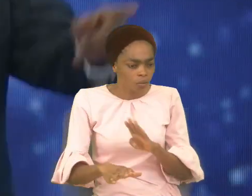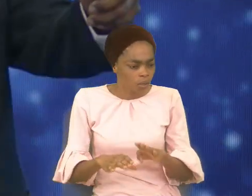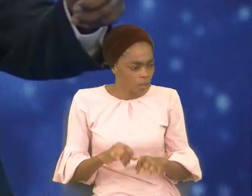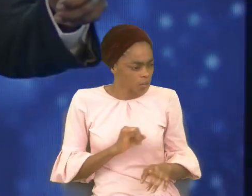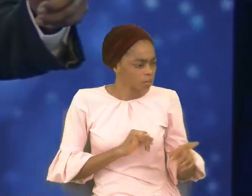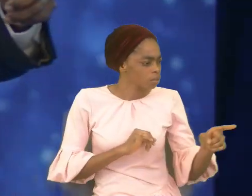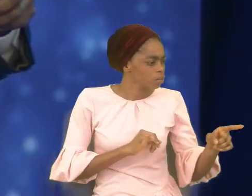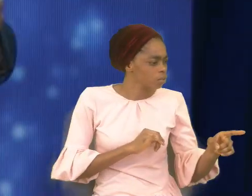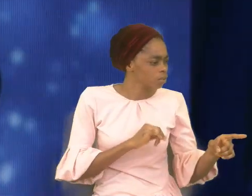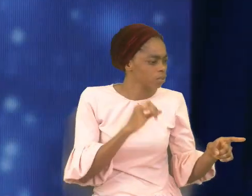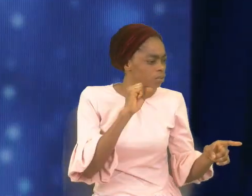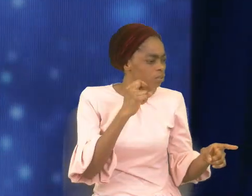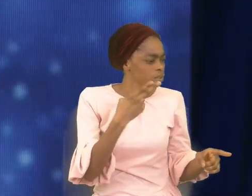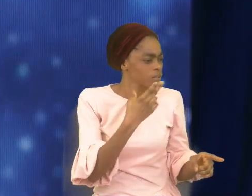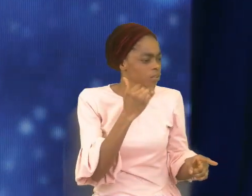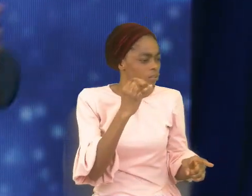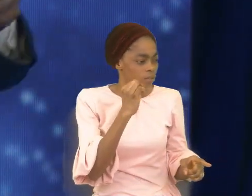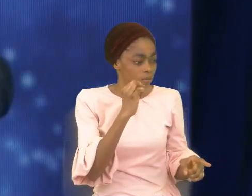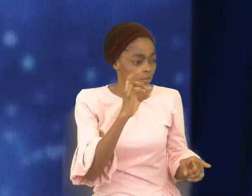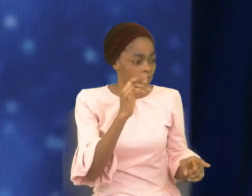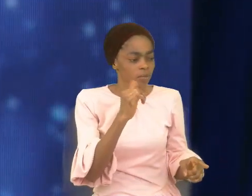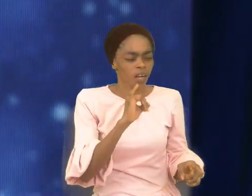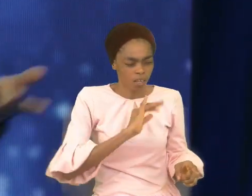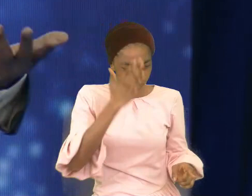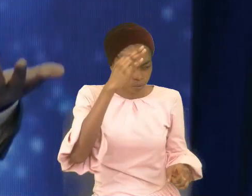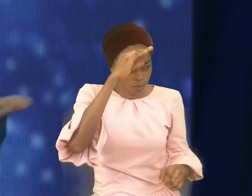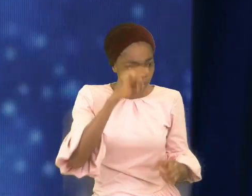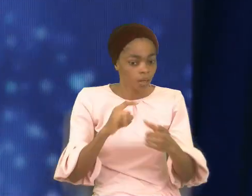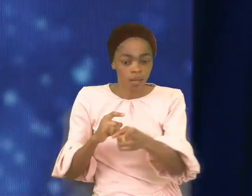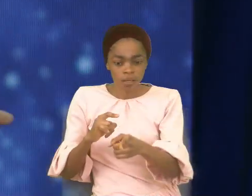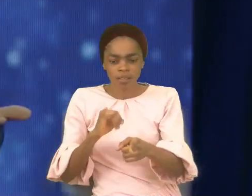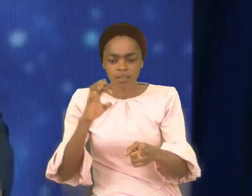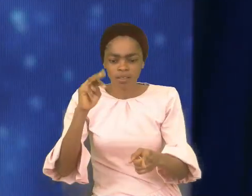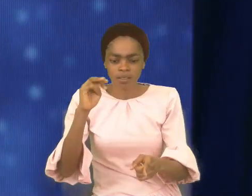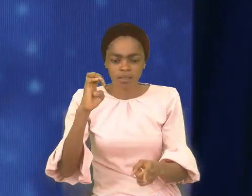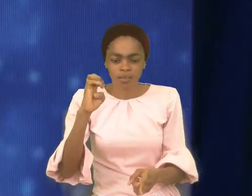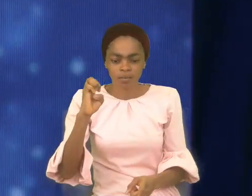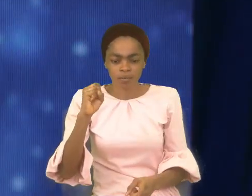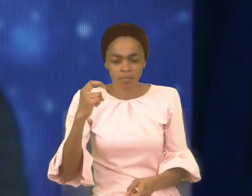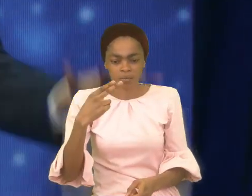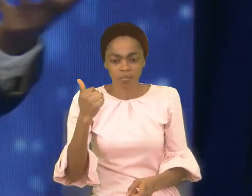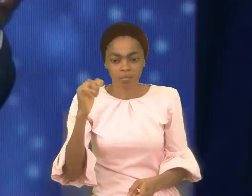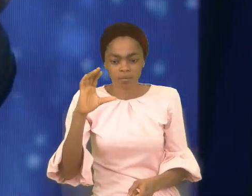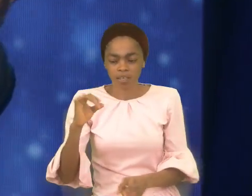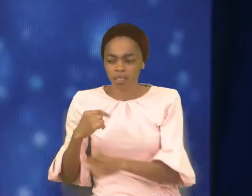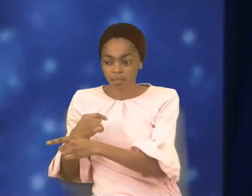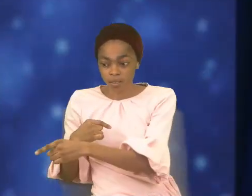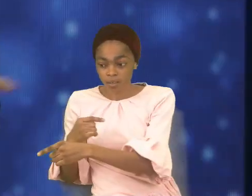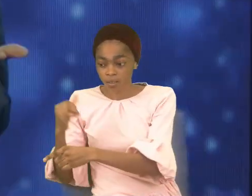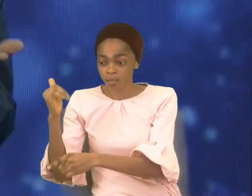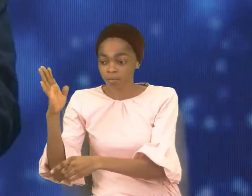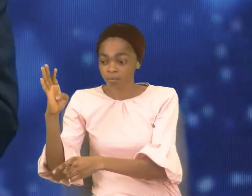him. That's Abednego, I see his picture there. And now I see the 4th one. He said, and